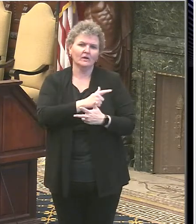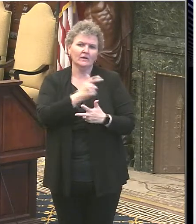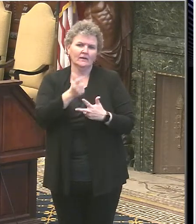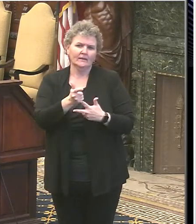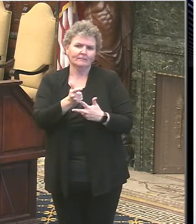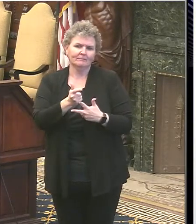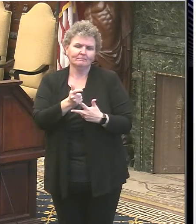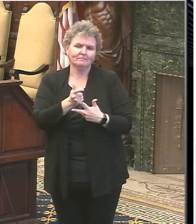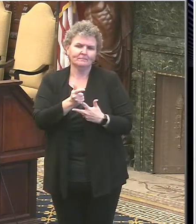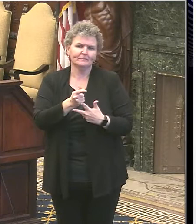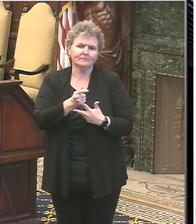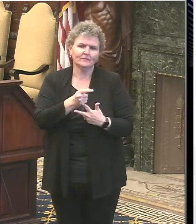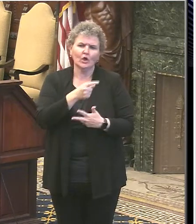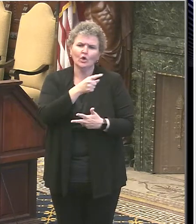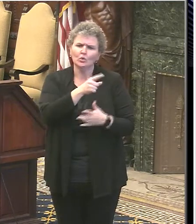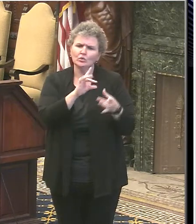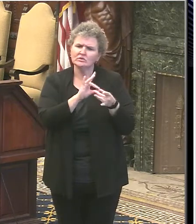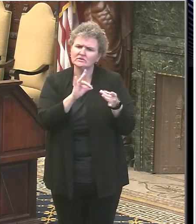getting more